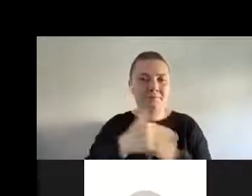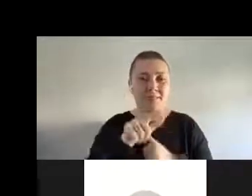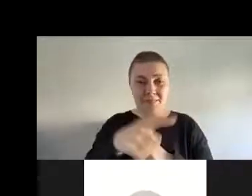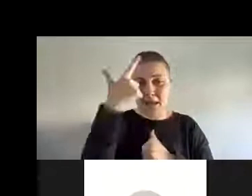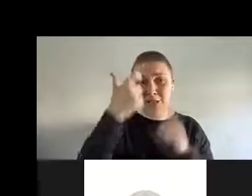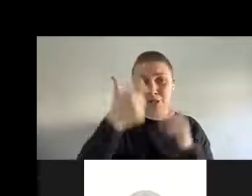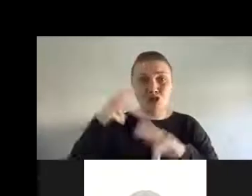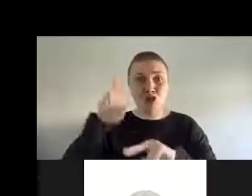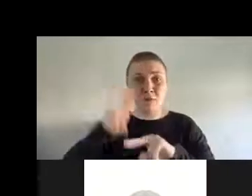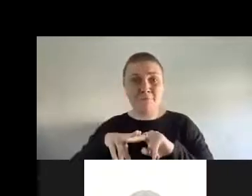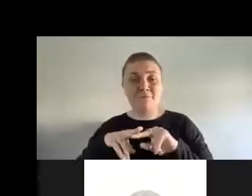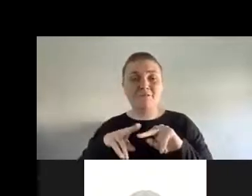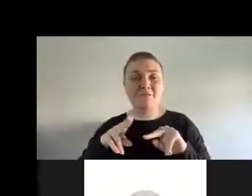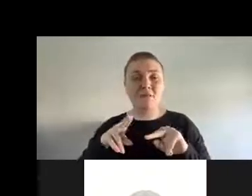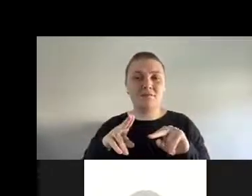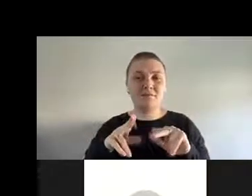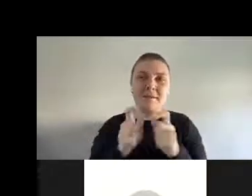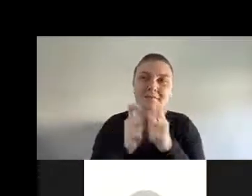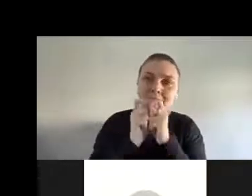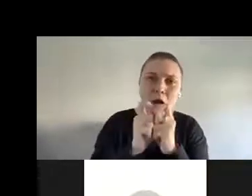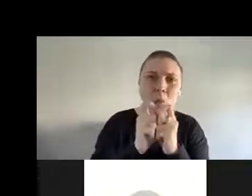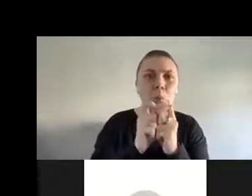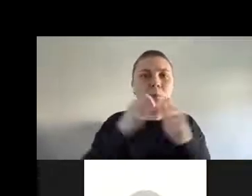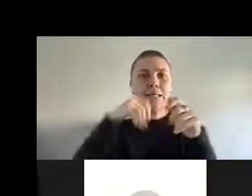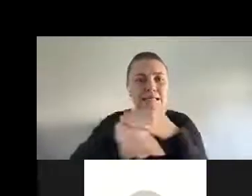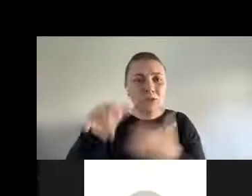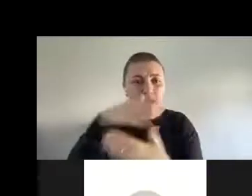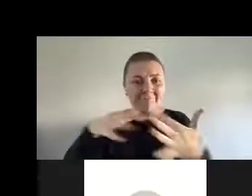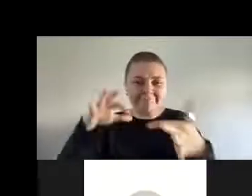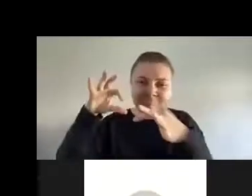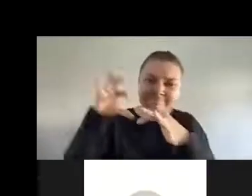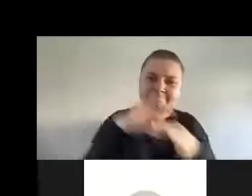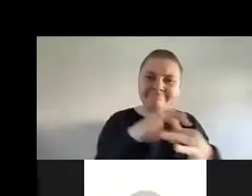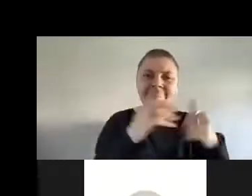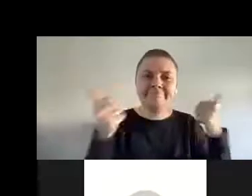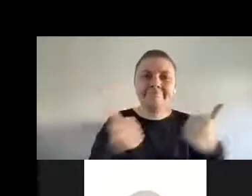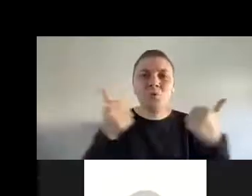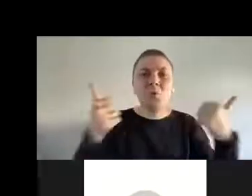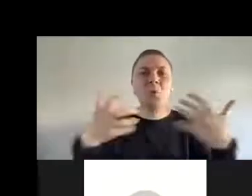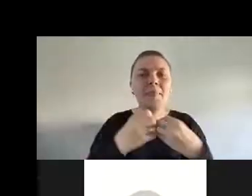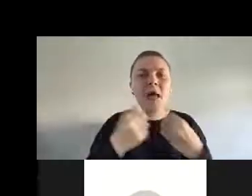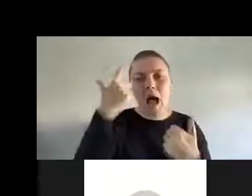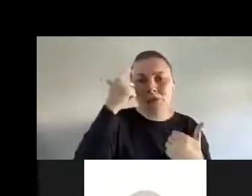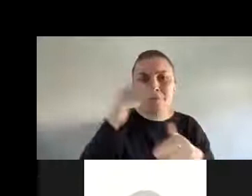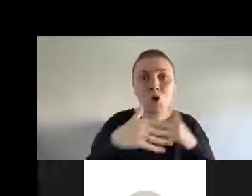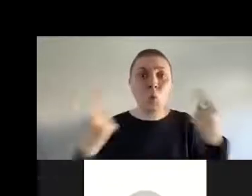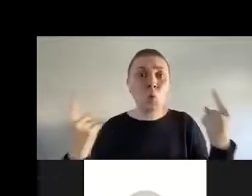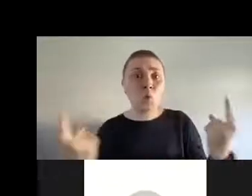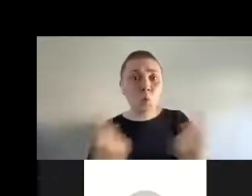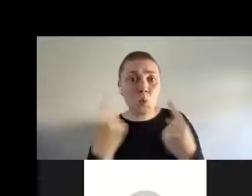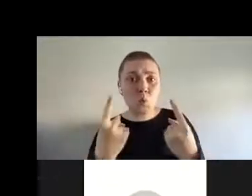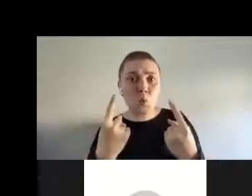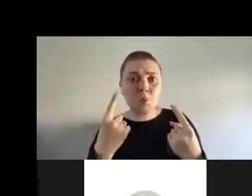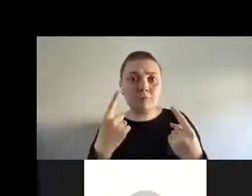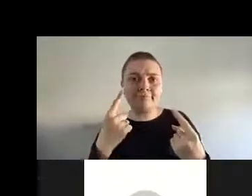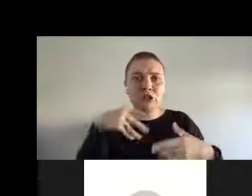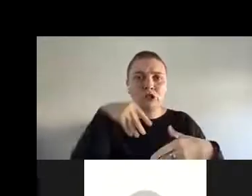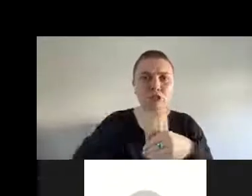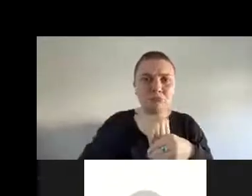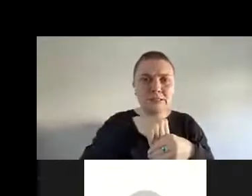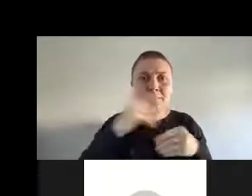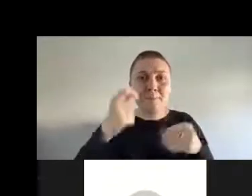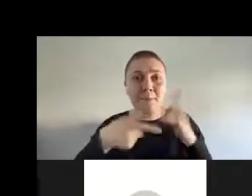of value in society, it ties in a lot with ideas around who's a contributing member of society.